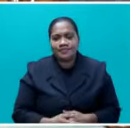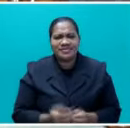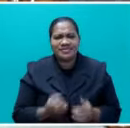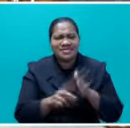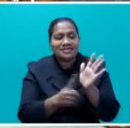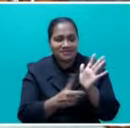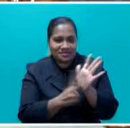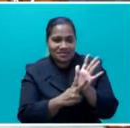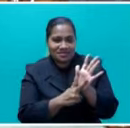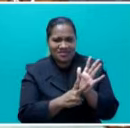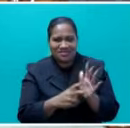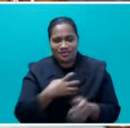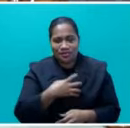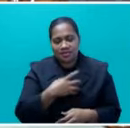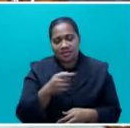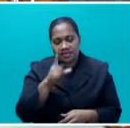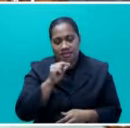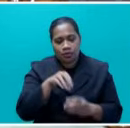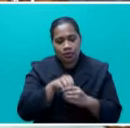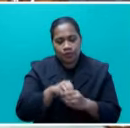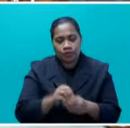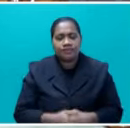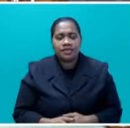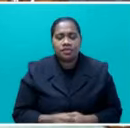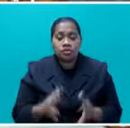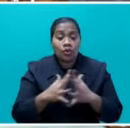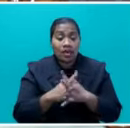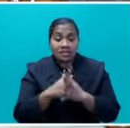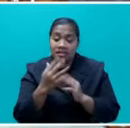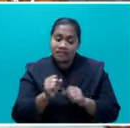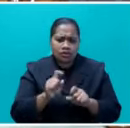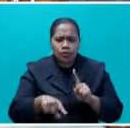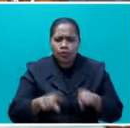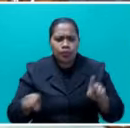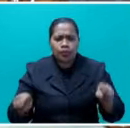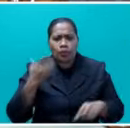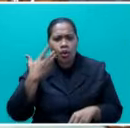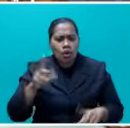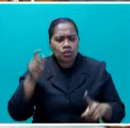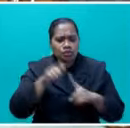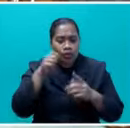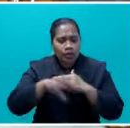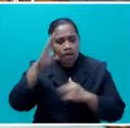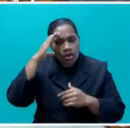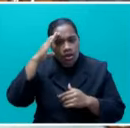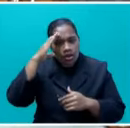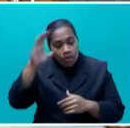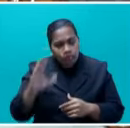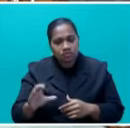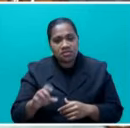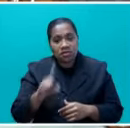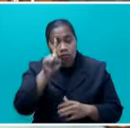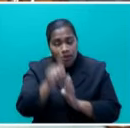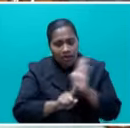established 16 free Wi-Fi hotspots across the country that provides 1 hour free internet access daily.